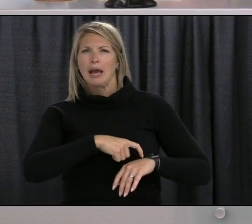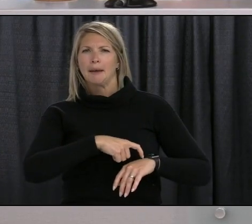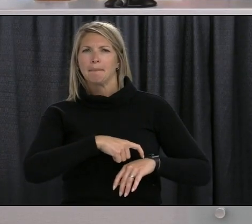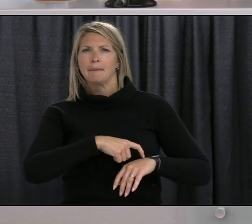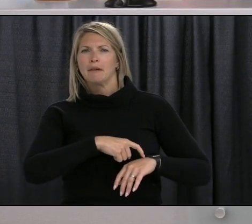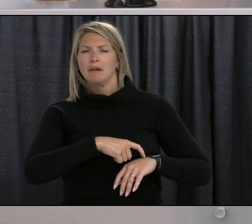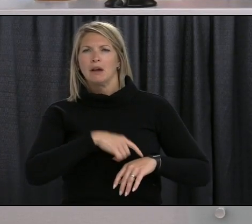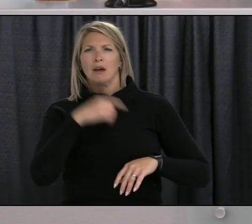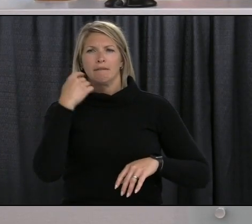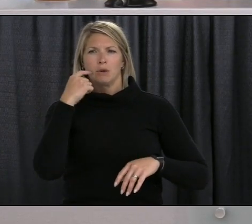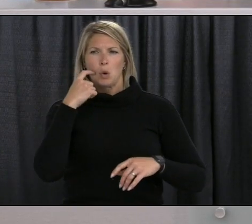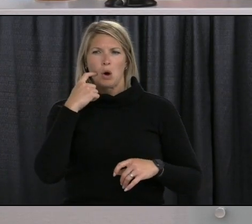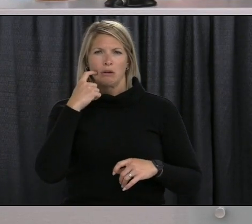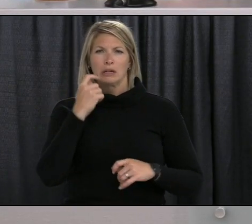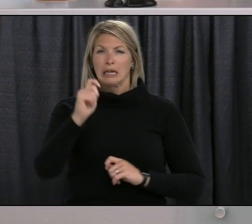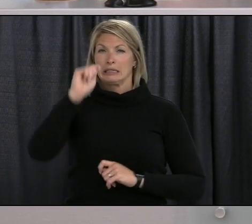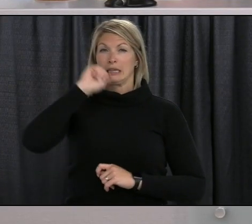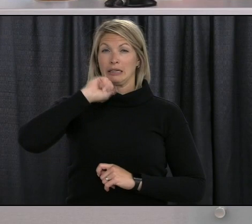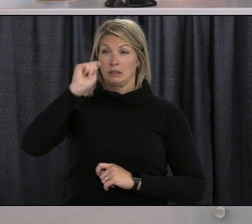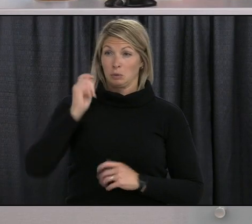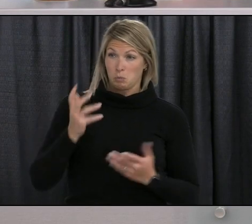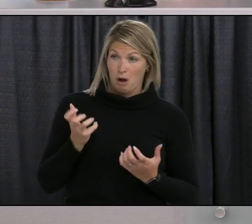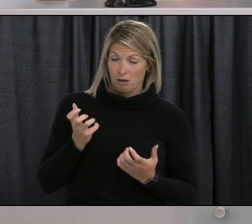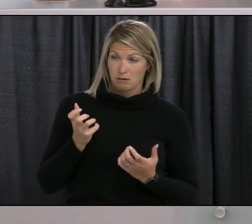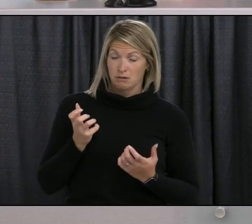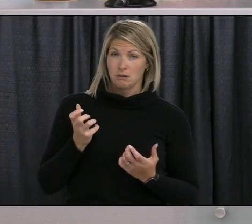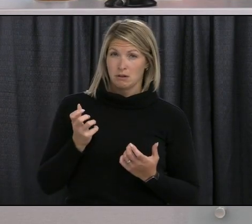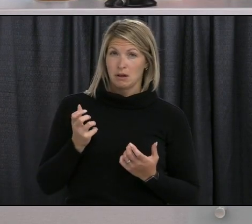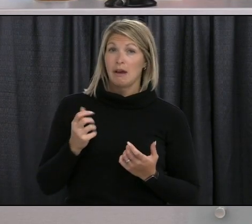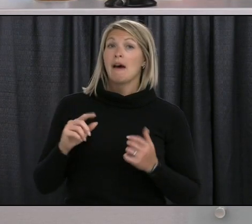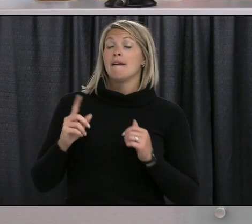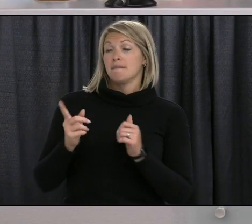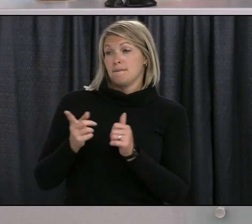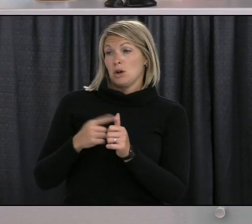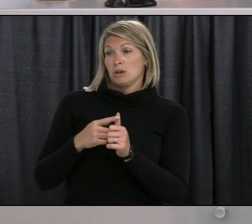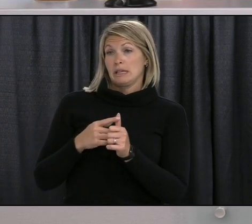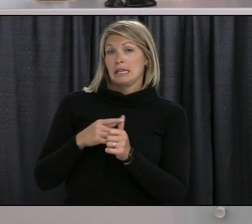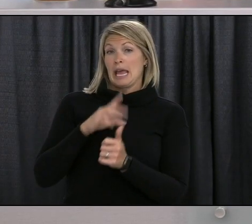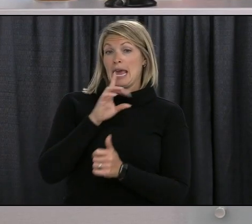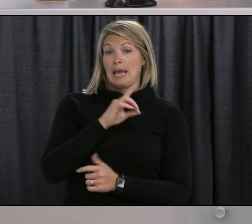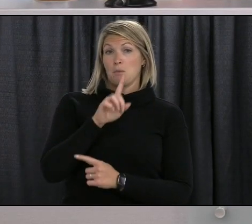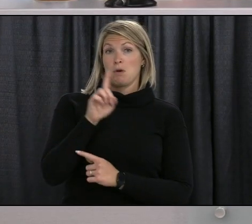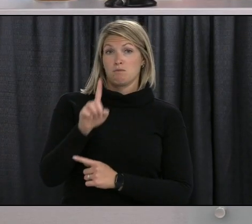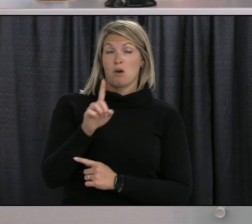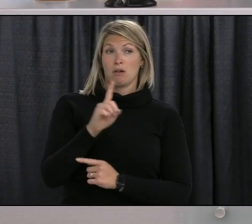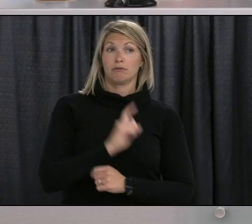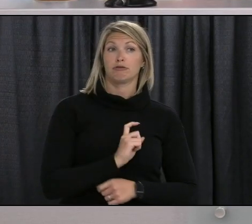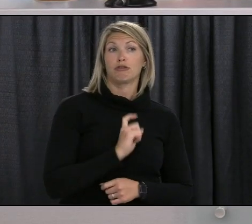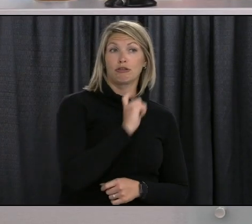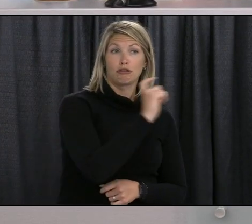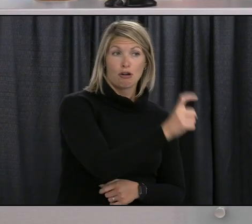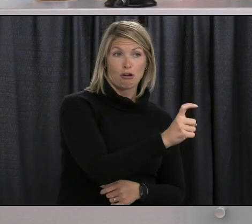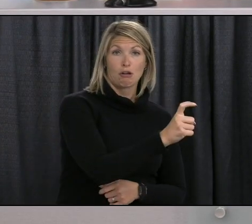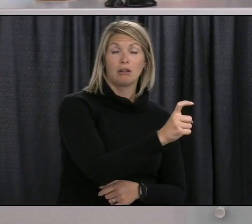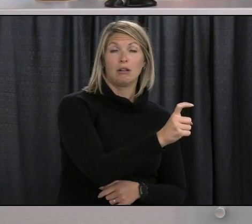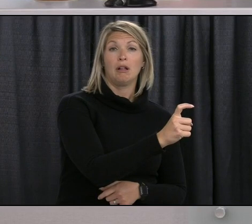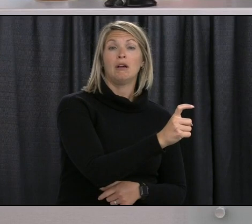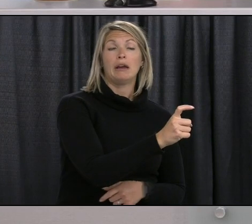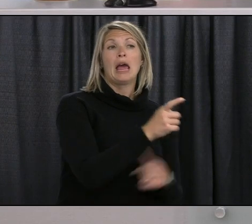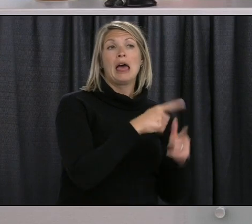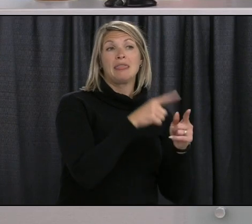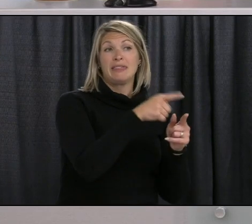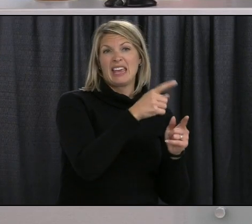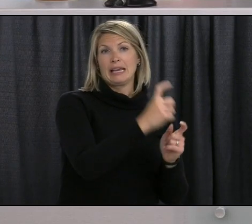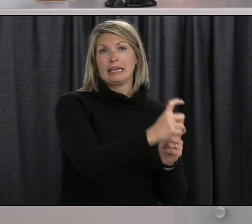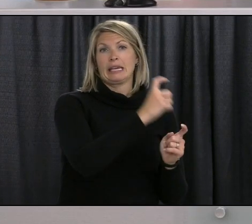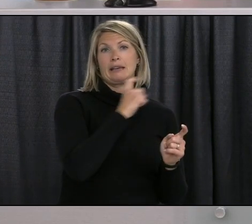sort of chain of booking is when you're given a number, you're referred from 811, given a number to call Eastern Health, and at that point